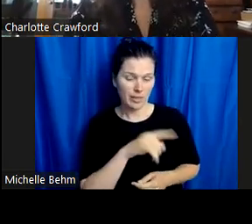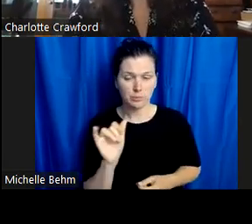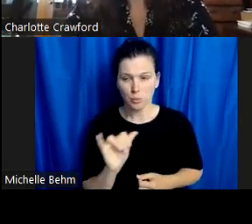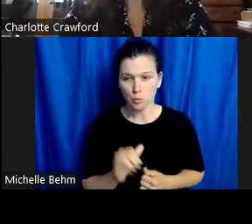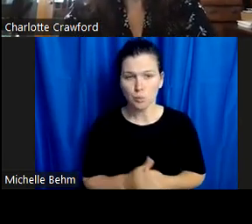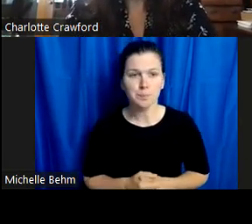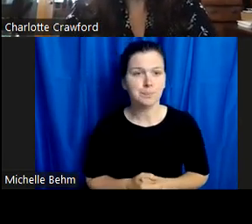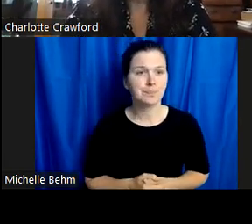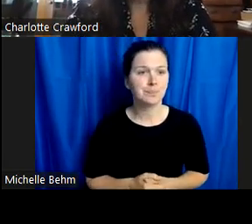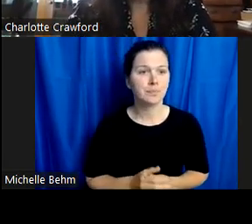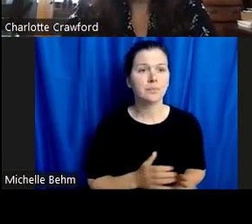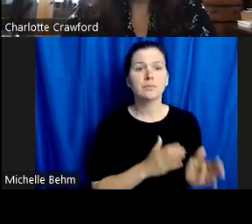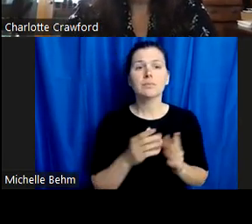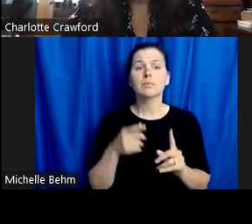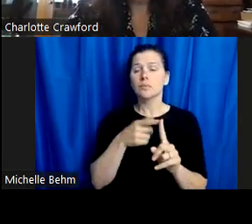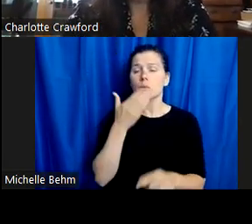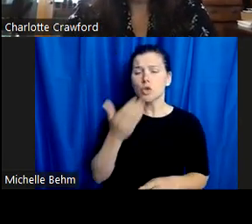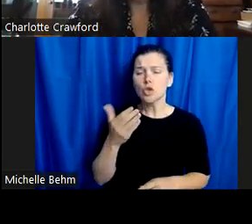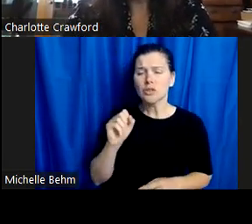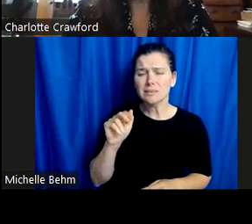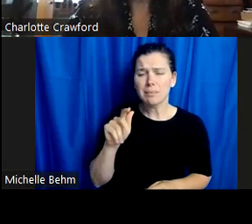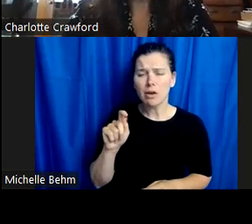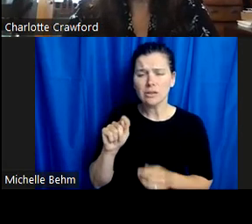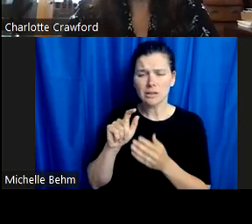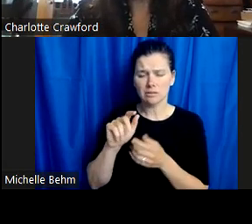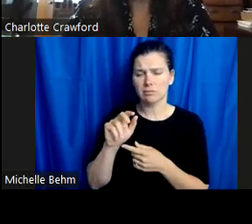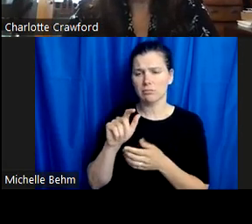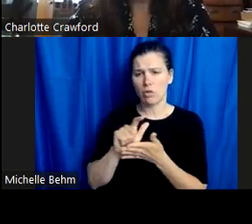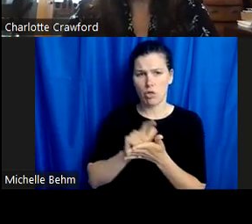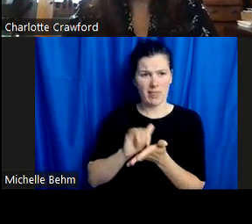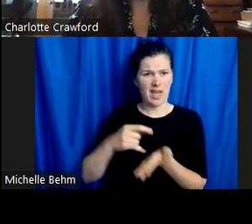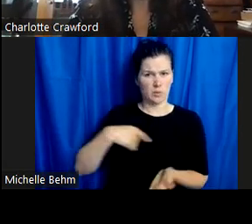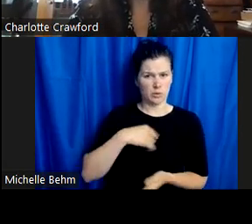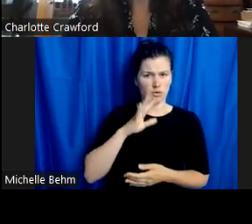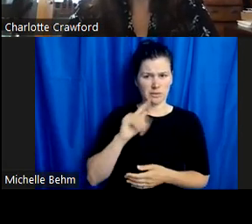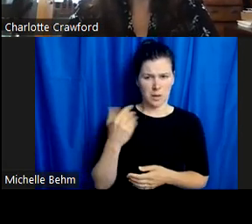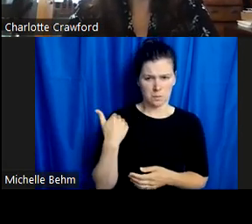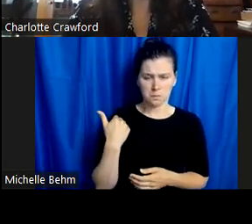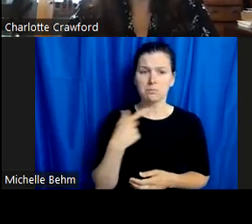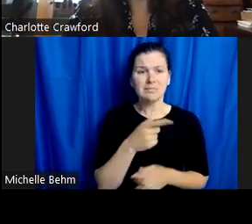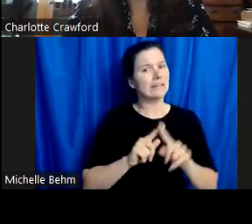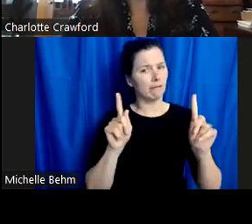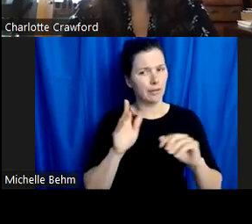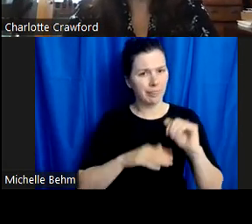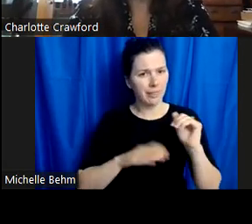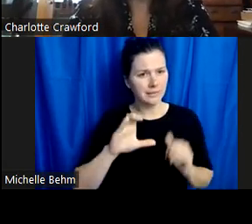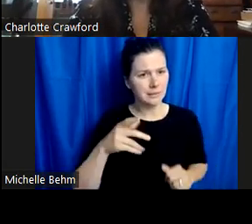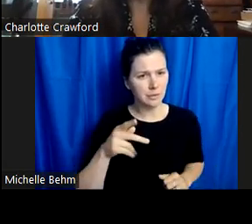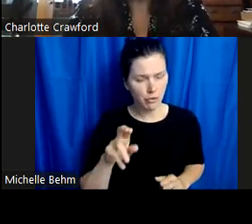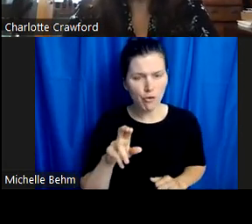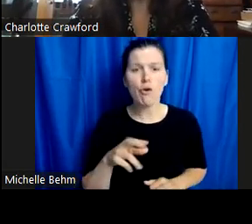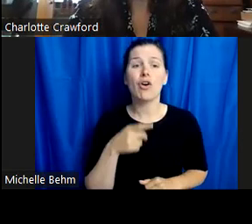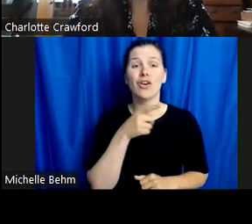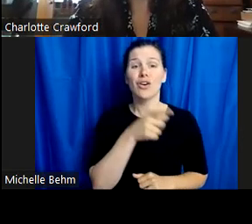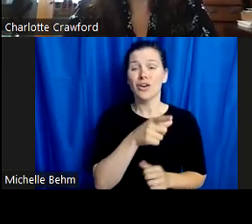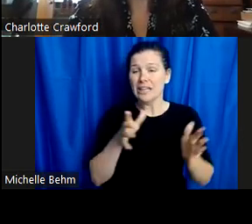The Good Samaritan Law that we talked about, this one is different from CPR. This one encourages anybody who's there on the